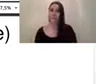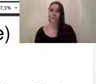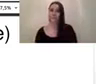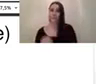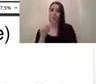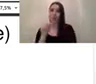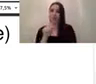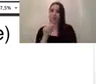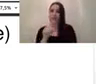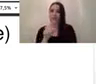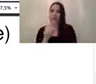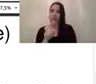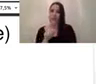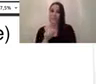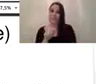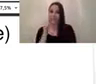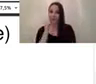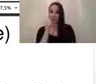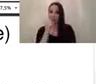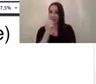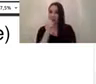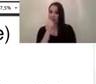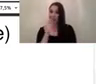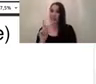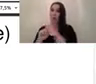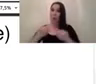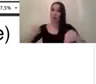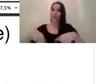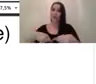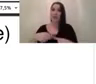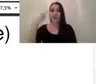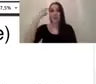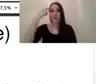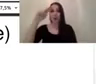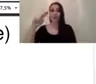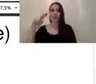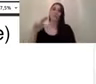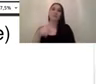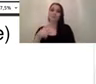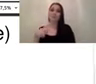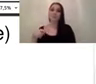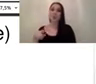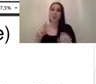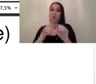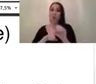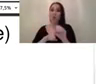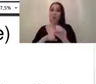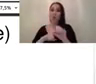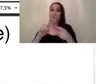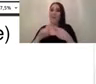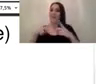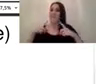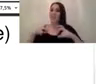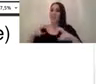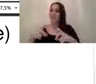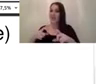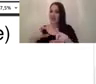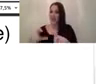this ratio is what we call the quantum efficiency. Of course, the higher the better. We can see here on the right hand